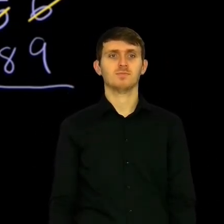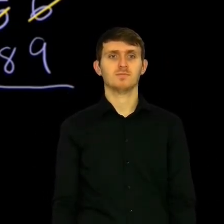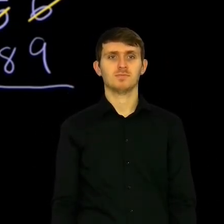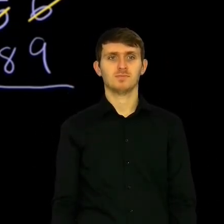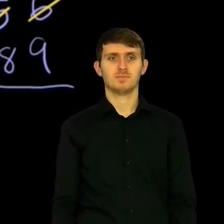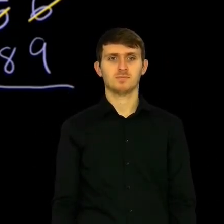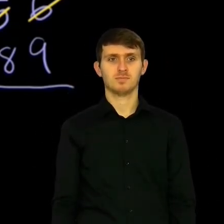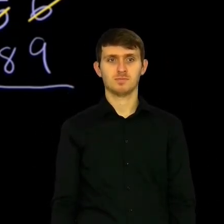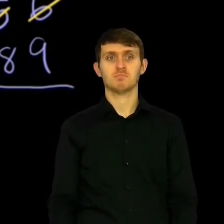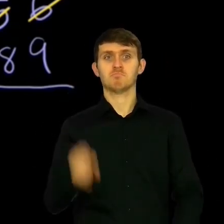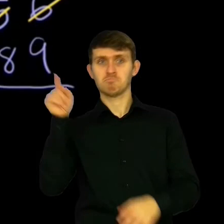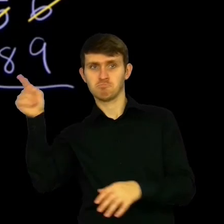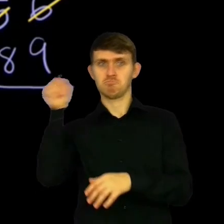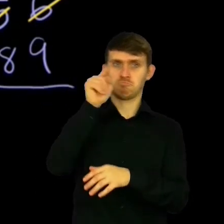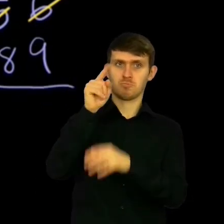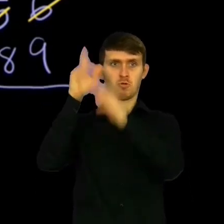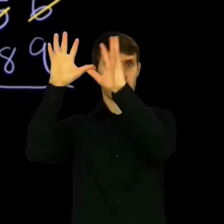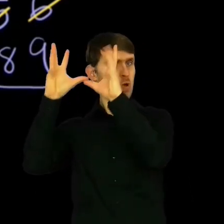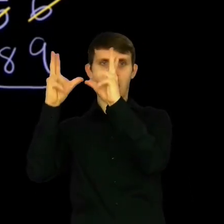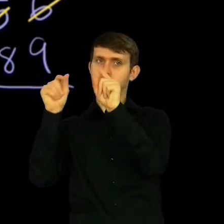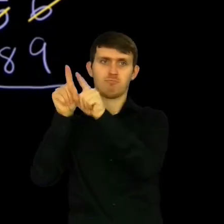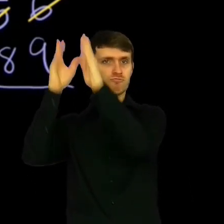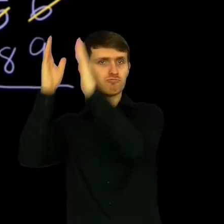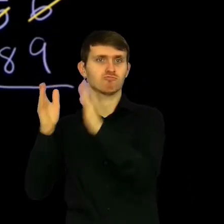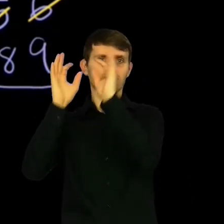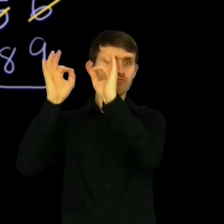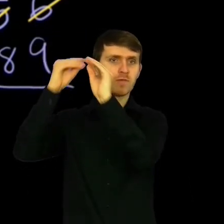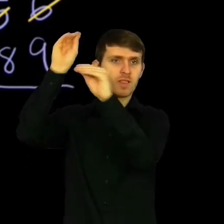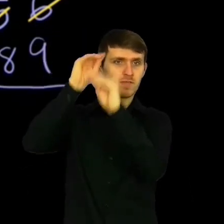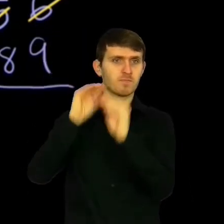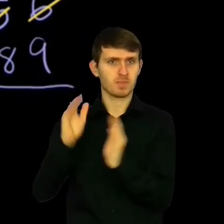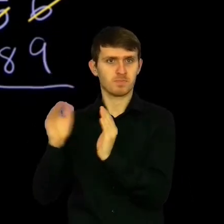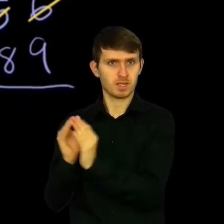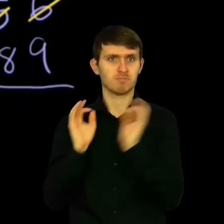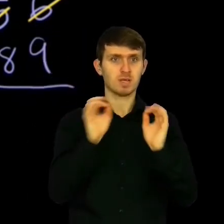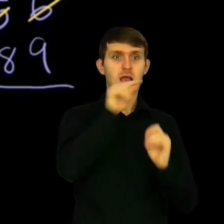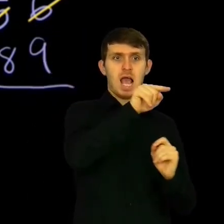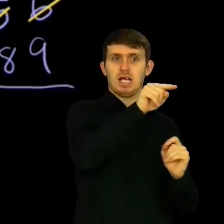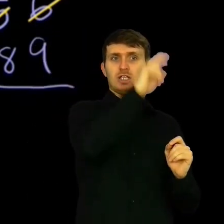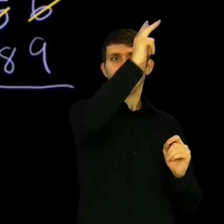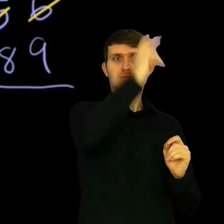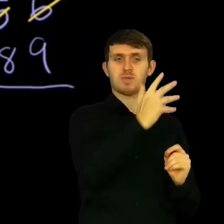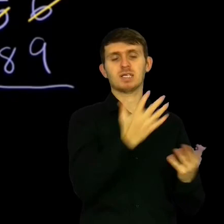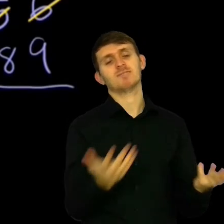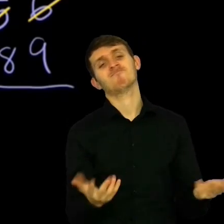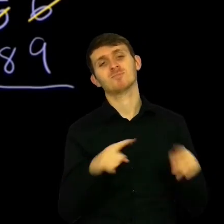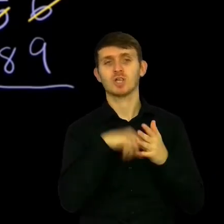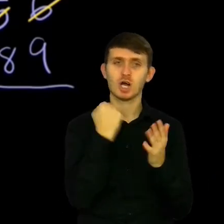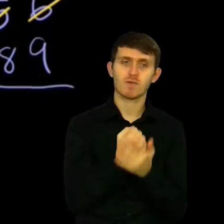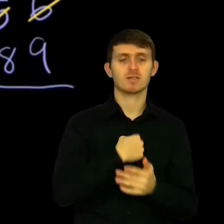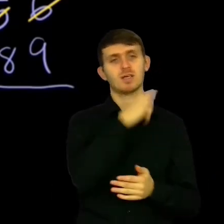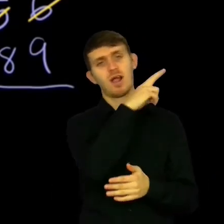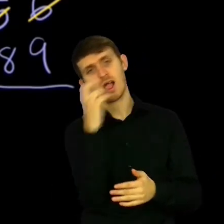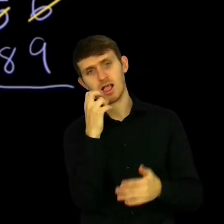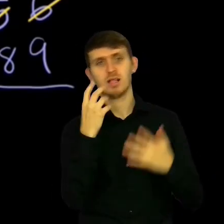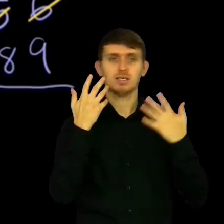place. And then this 4 becomes a 3. Now these two columns or places look good, but right here I have a 3 which is less than a